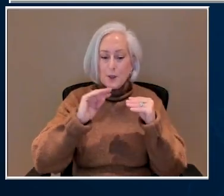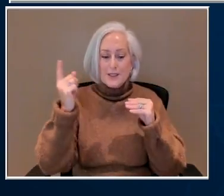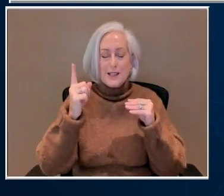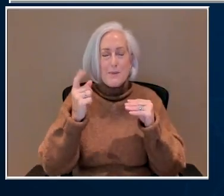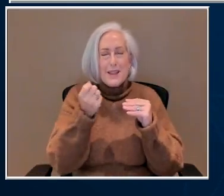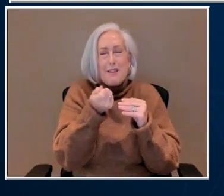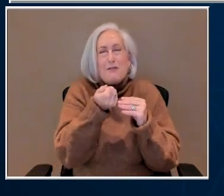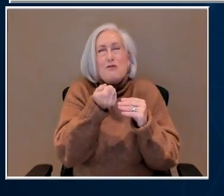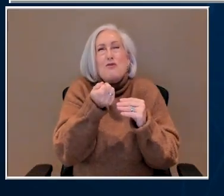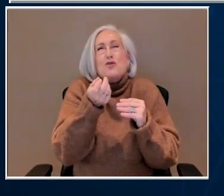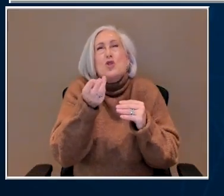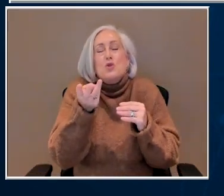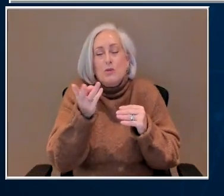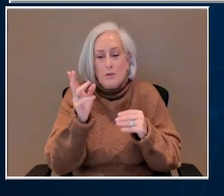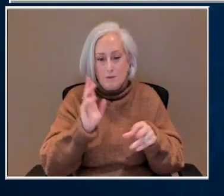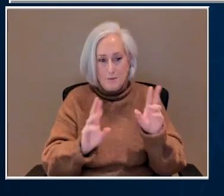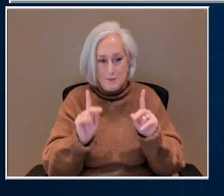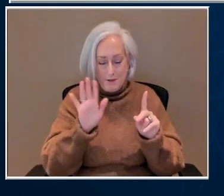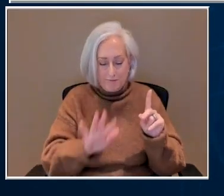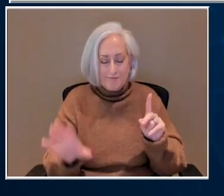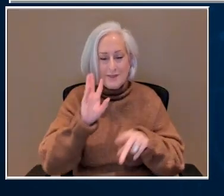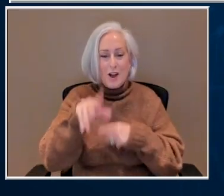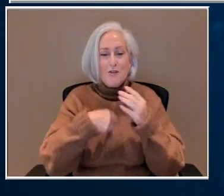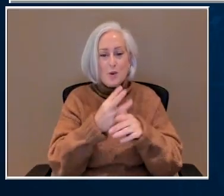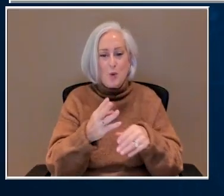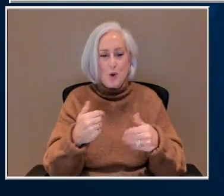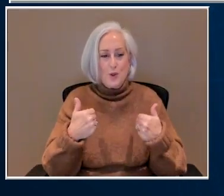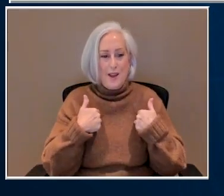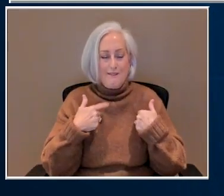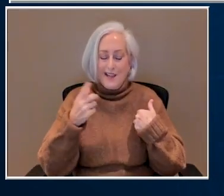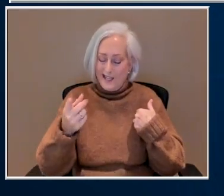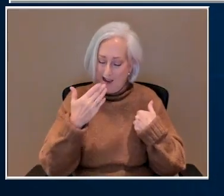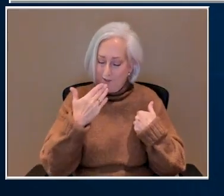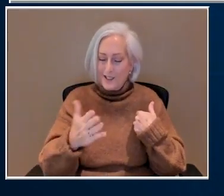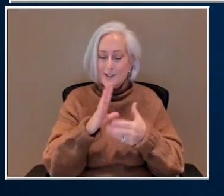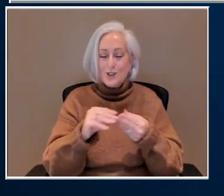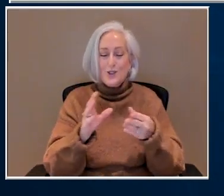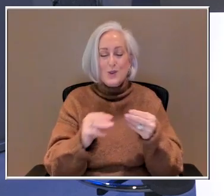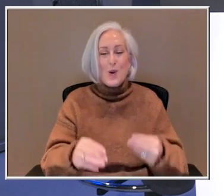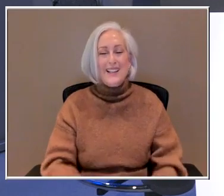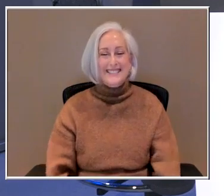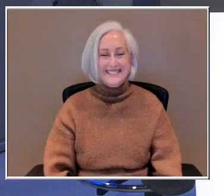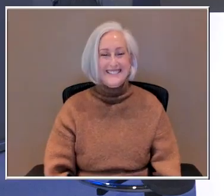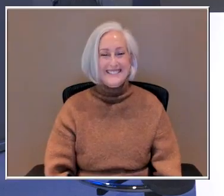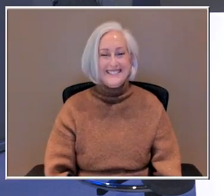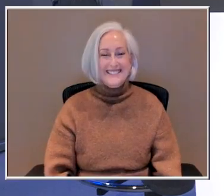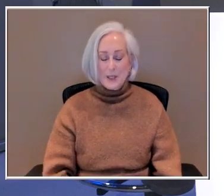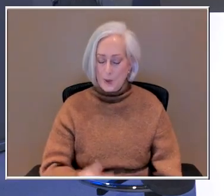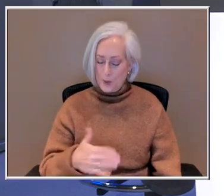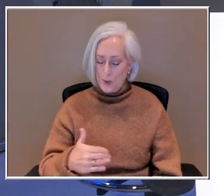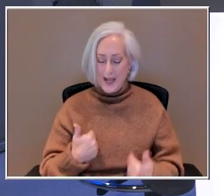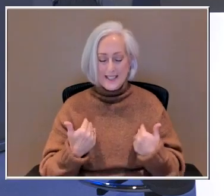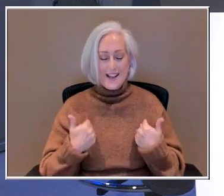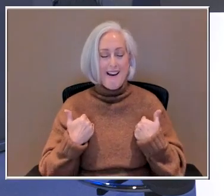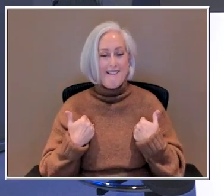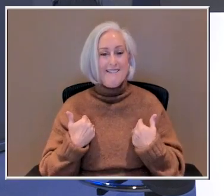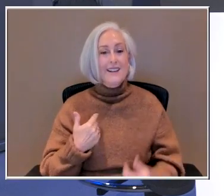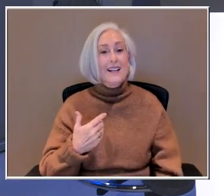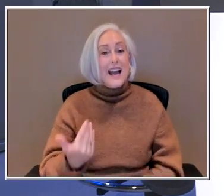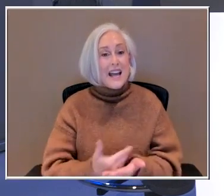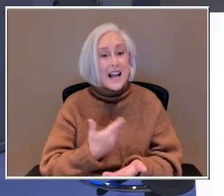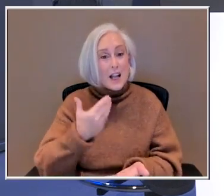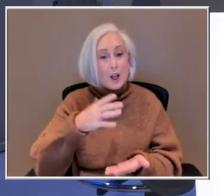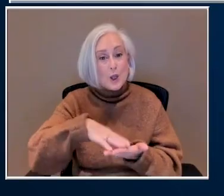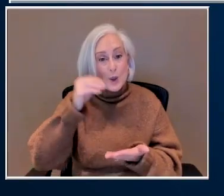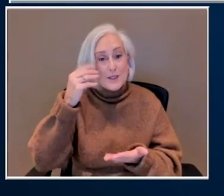in the world have gone through. He has a story to tell. Mm-hmm. Already. Yes. At such a young age. And I learned something new about you, fast cars and